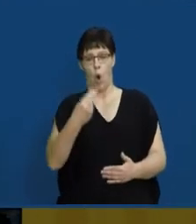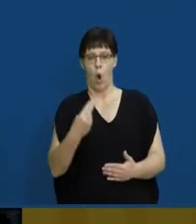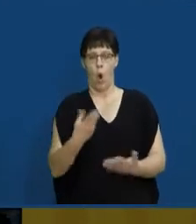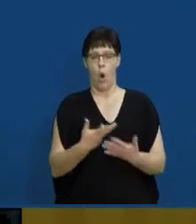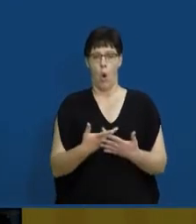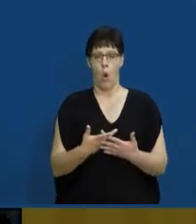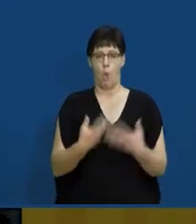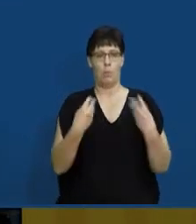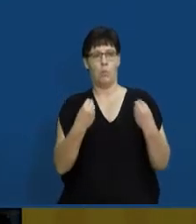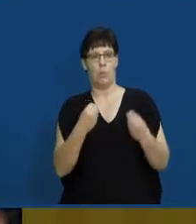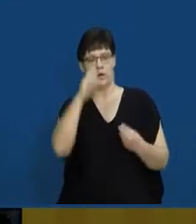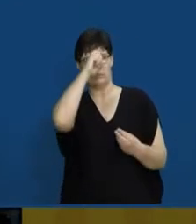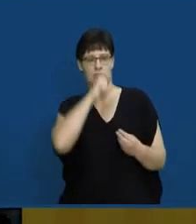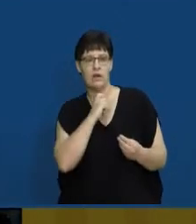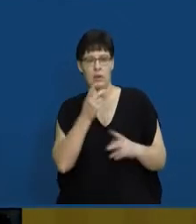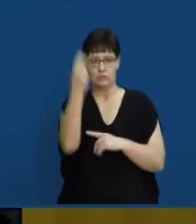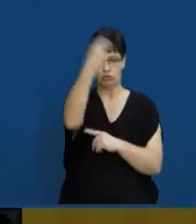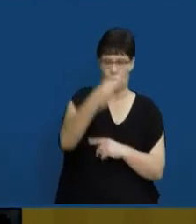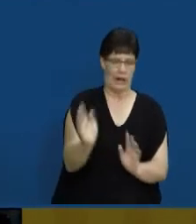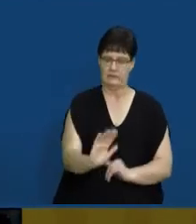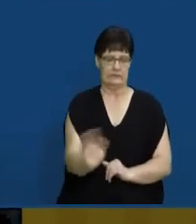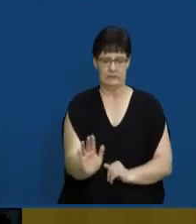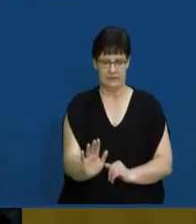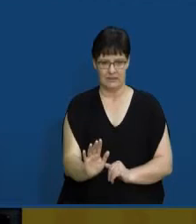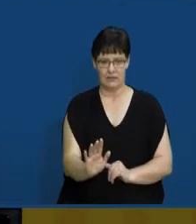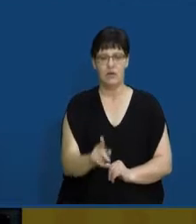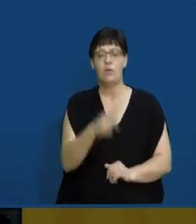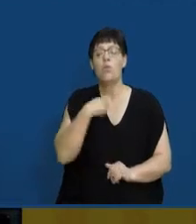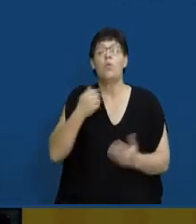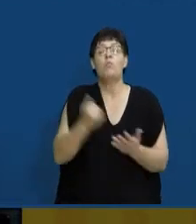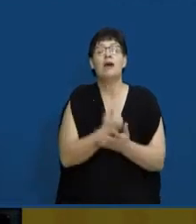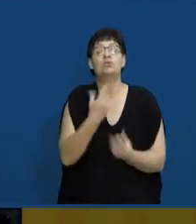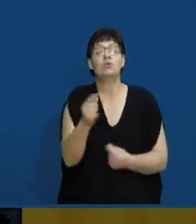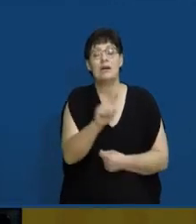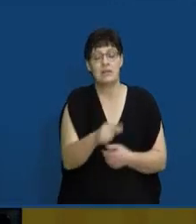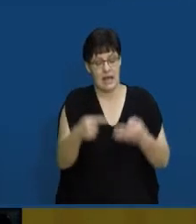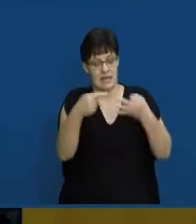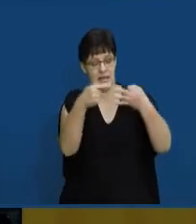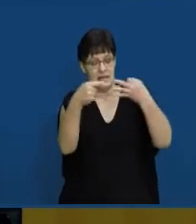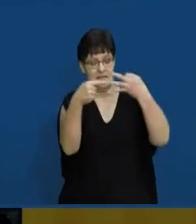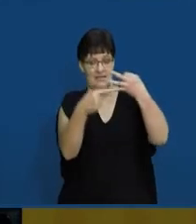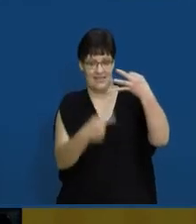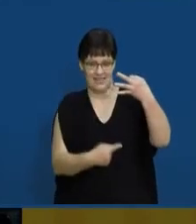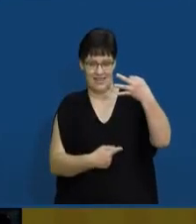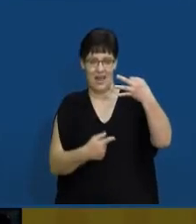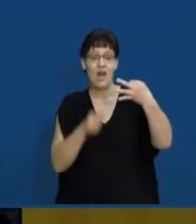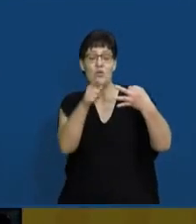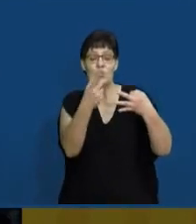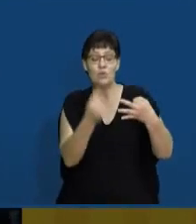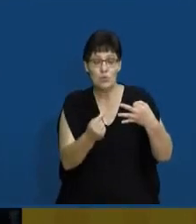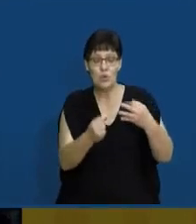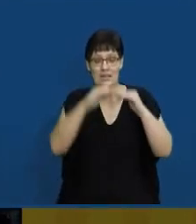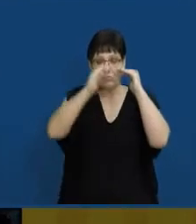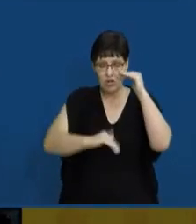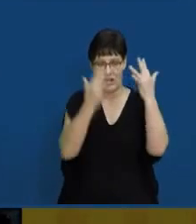James or Tiboho for that matter. We want you to use the three components when calculating